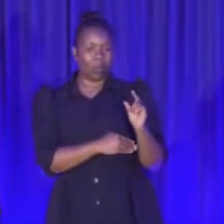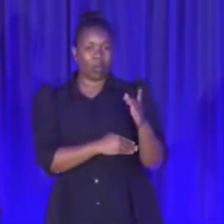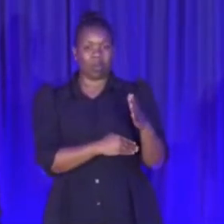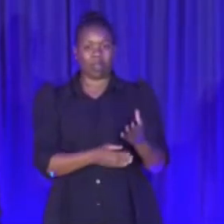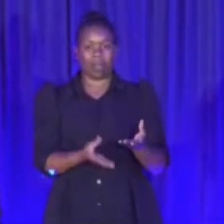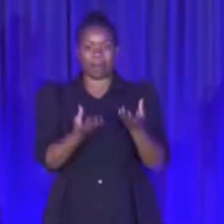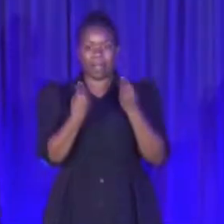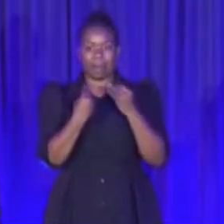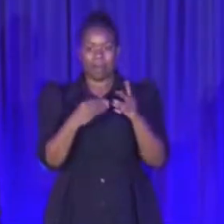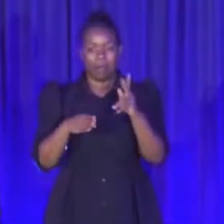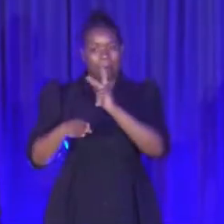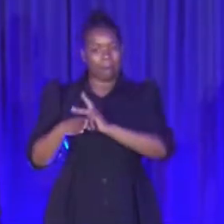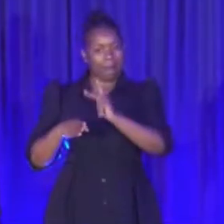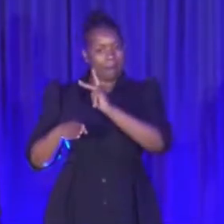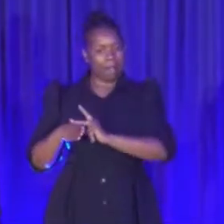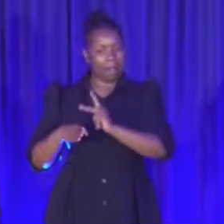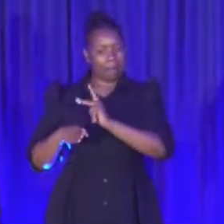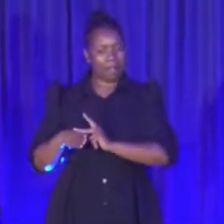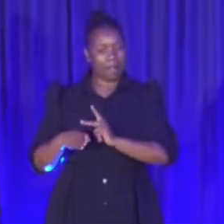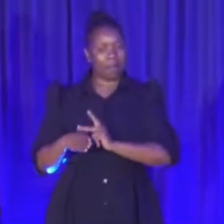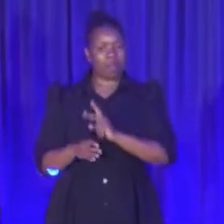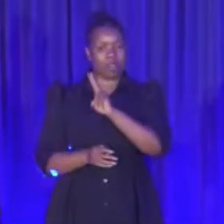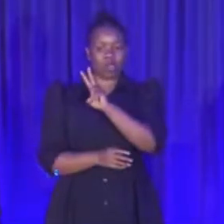in our preparations for the